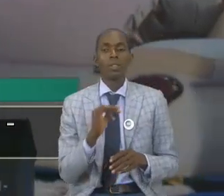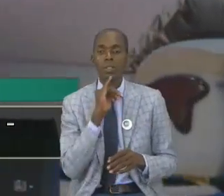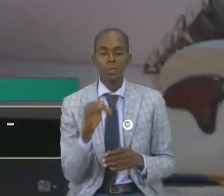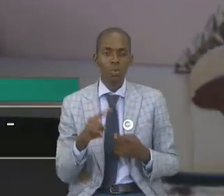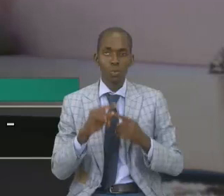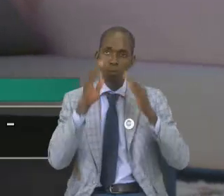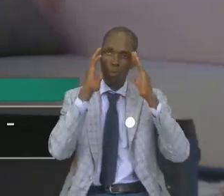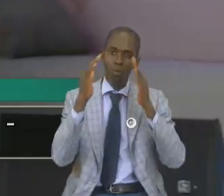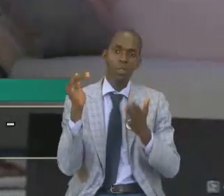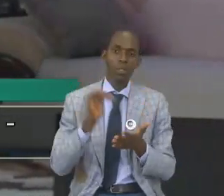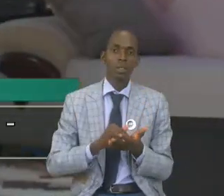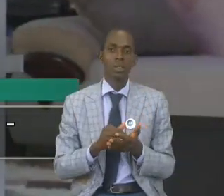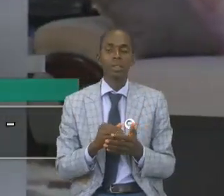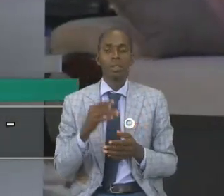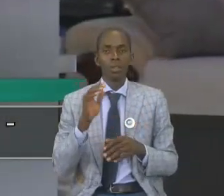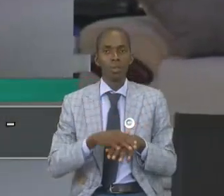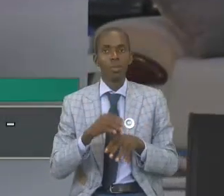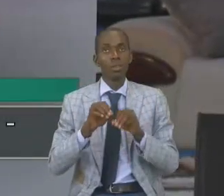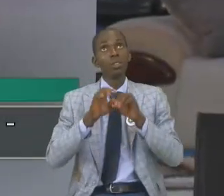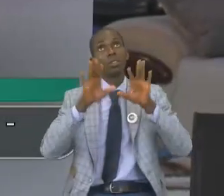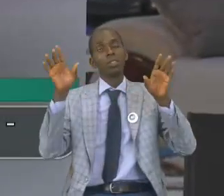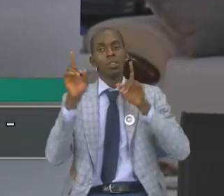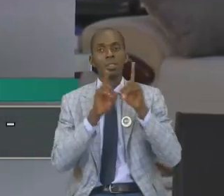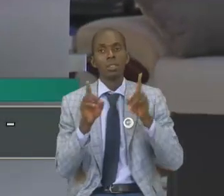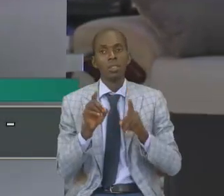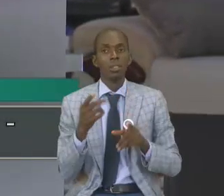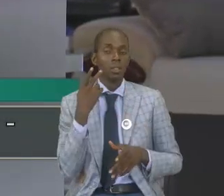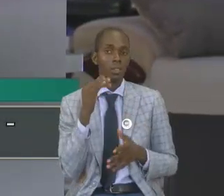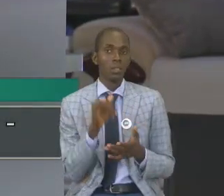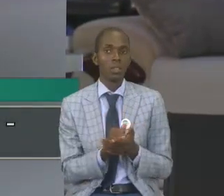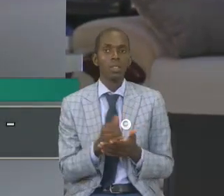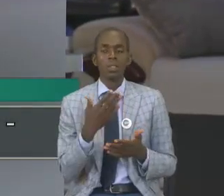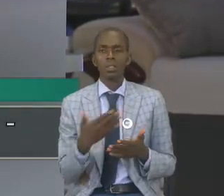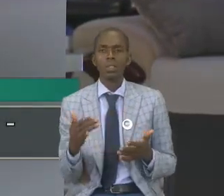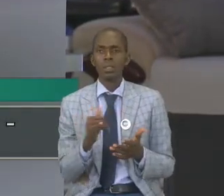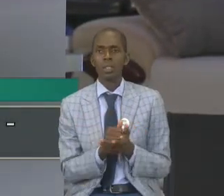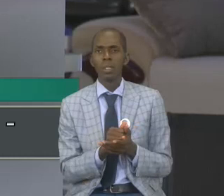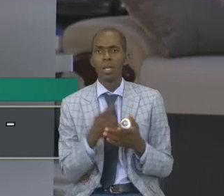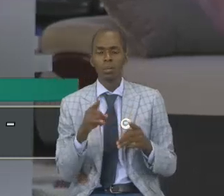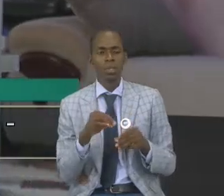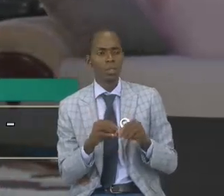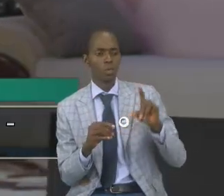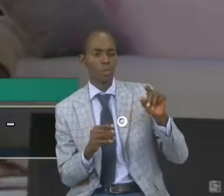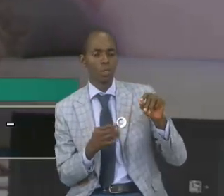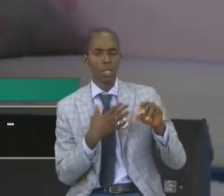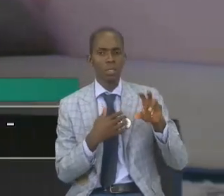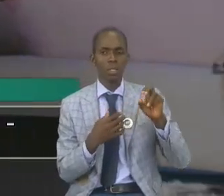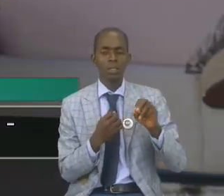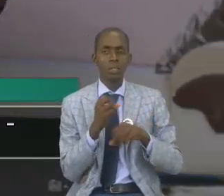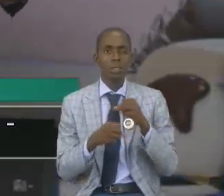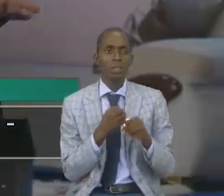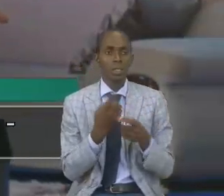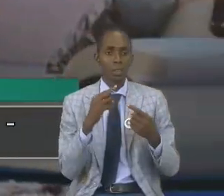The teenage years have gone. In the 20s and 30s, all that has gone. He came to his 60s,